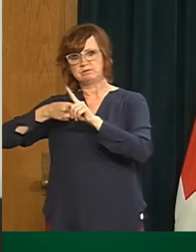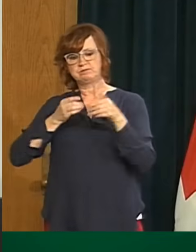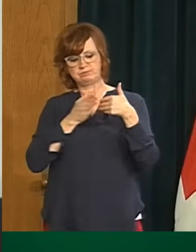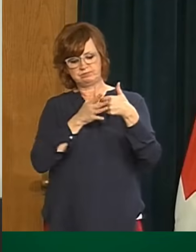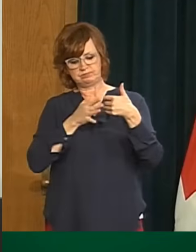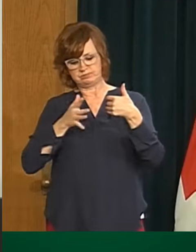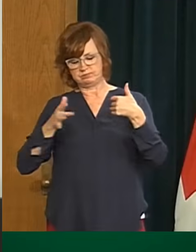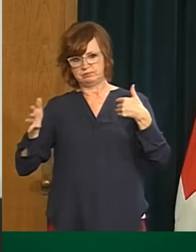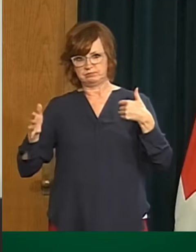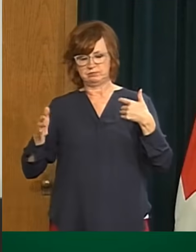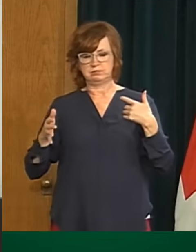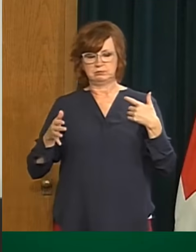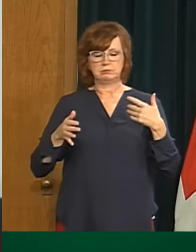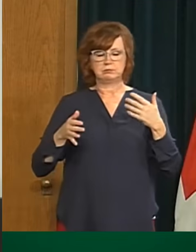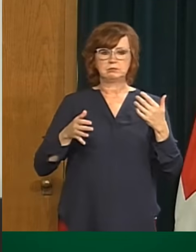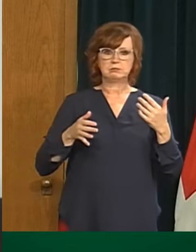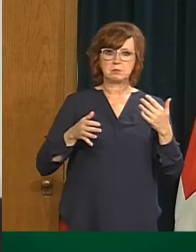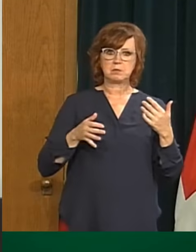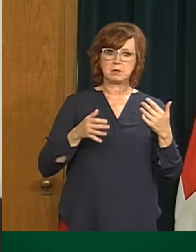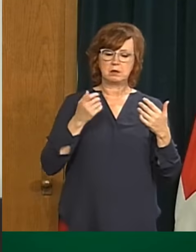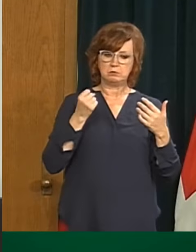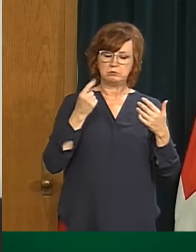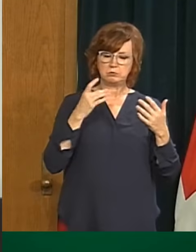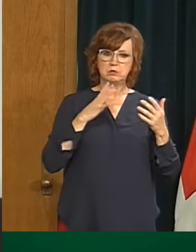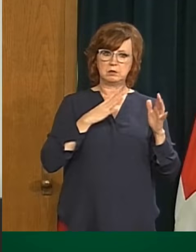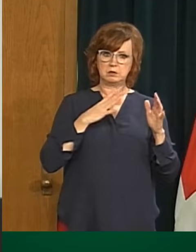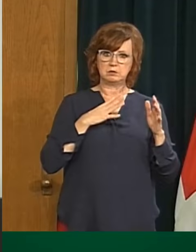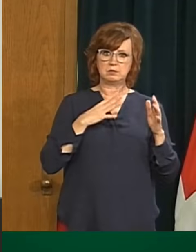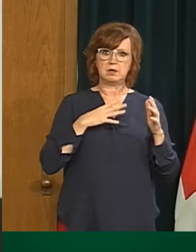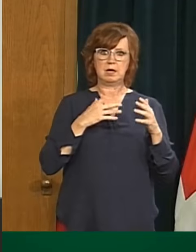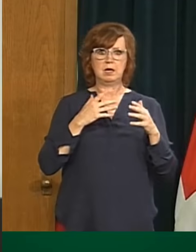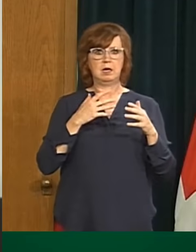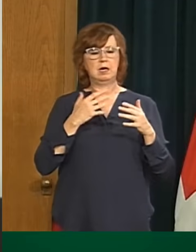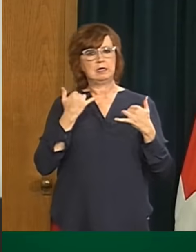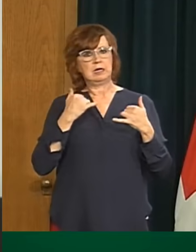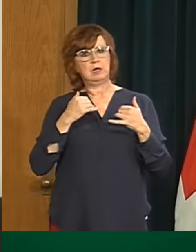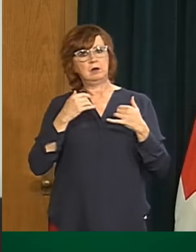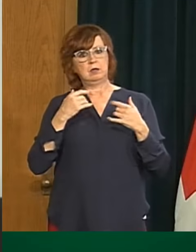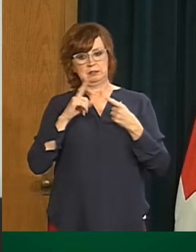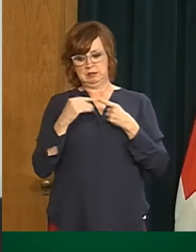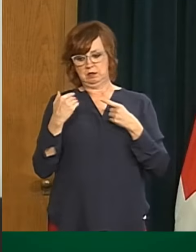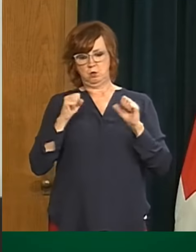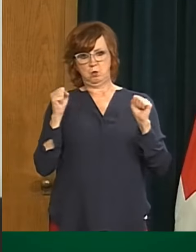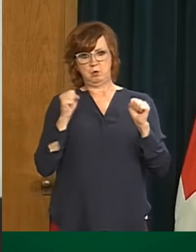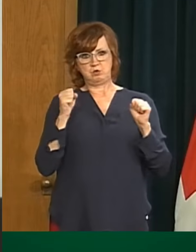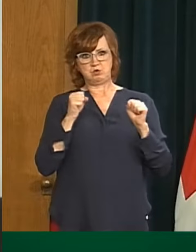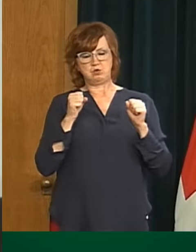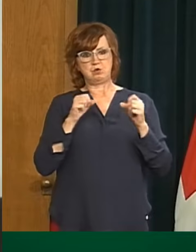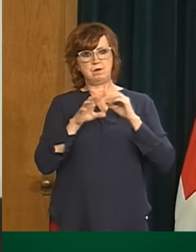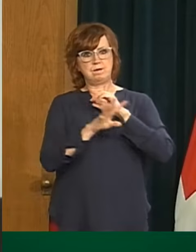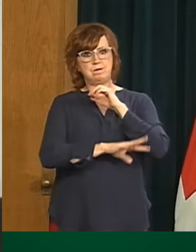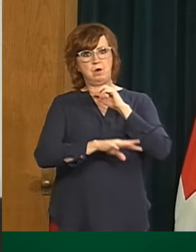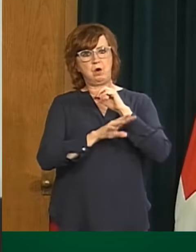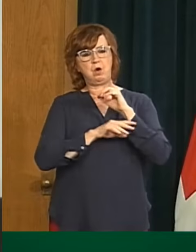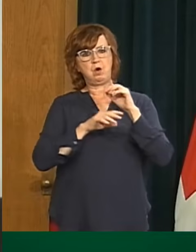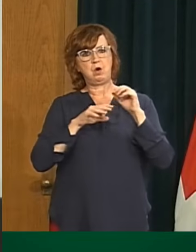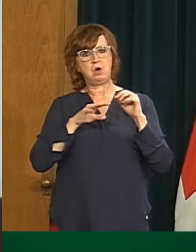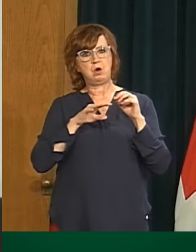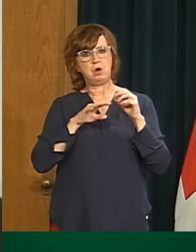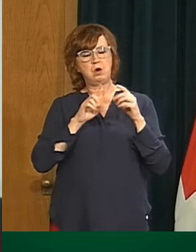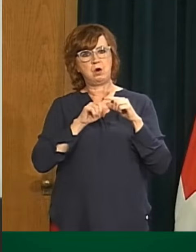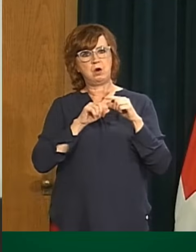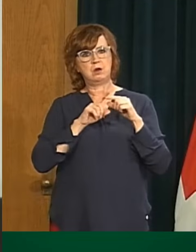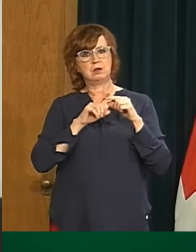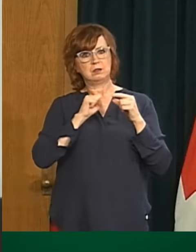with the often cold season, a bit of a spike again in the fall or winter. So when things are quiet, the curve is